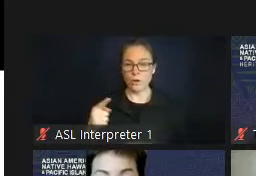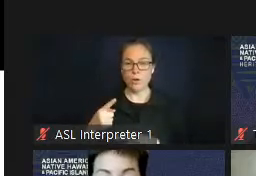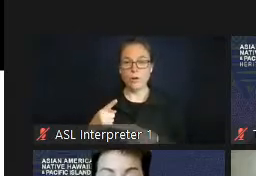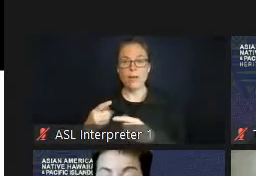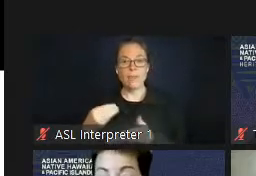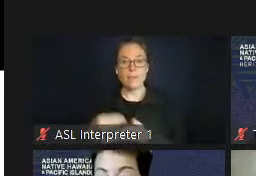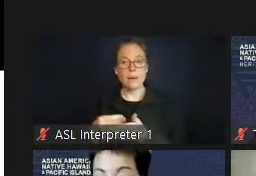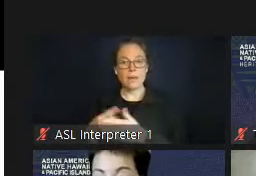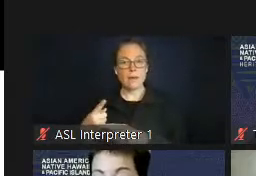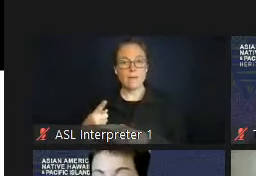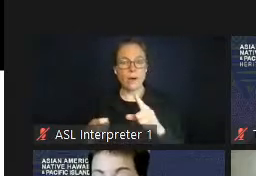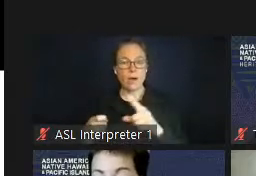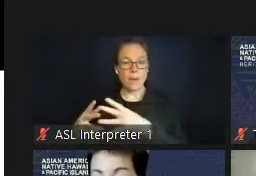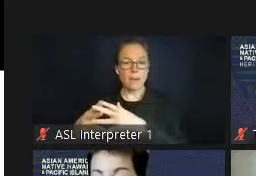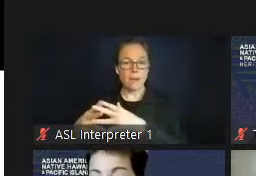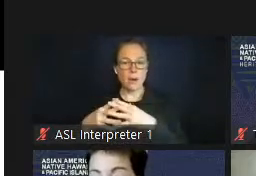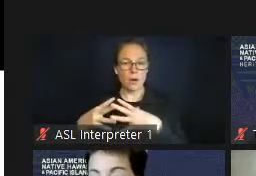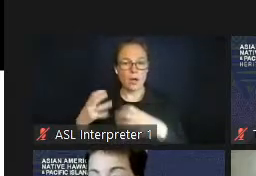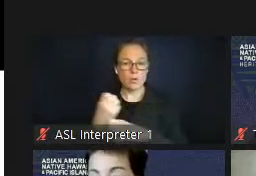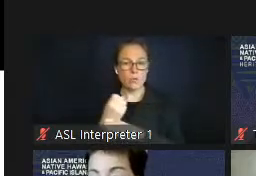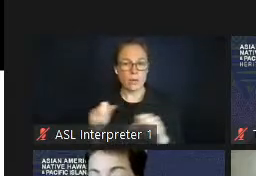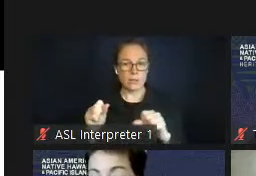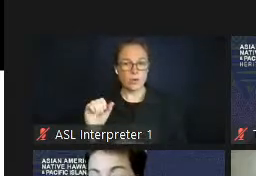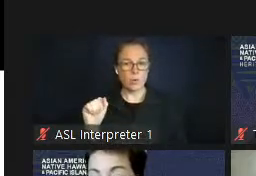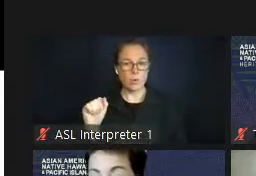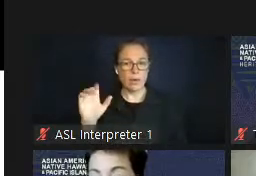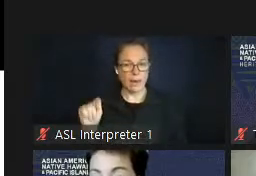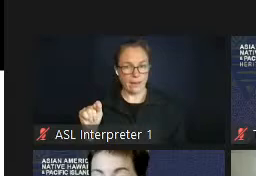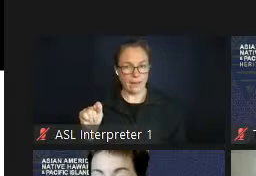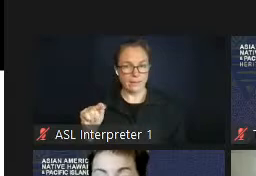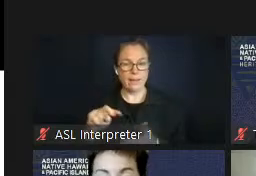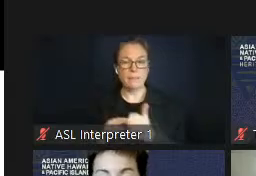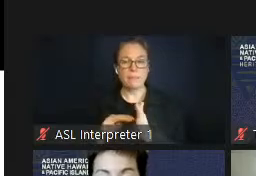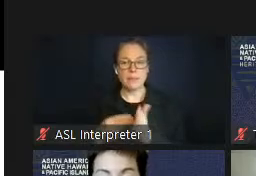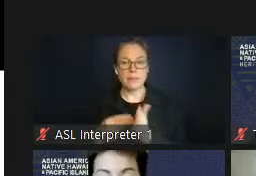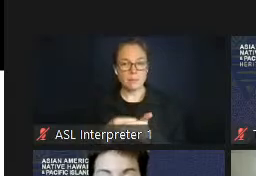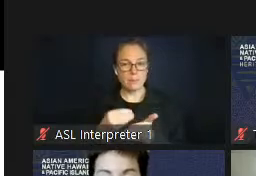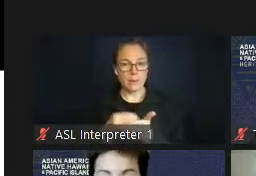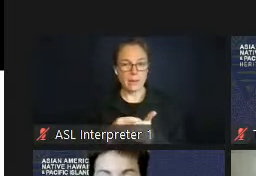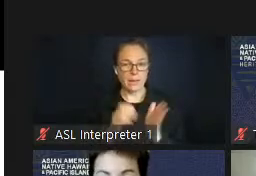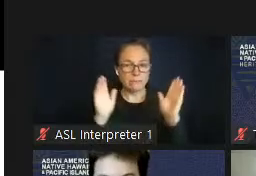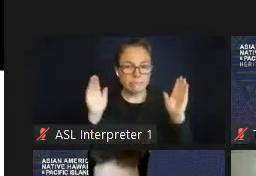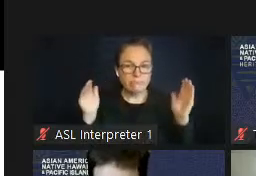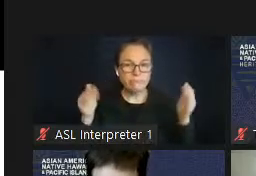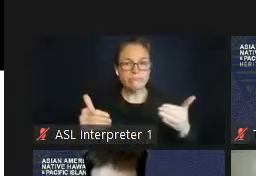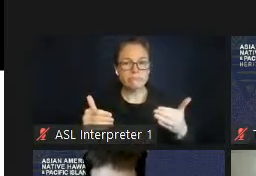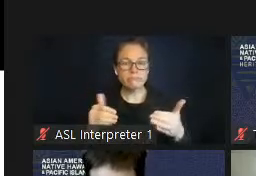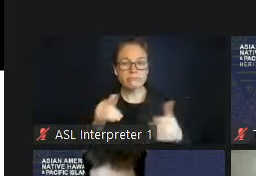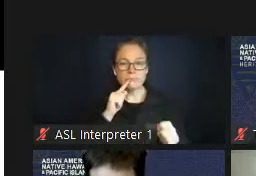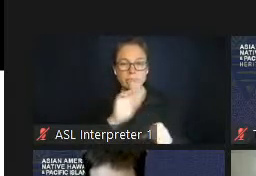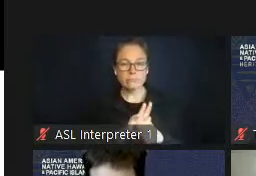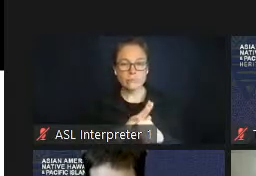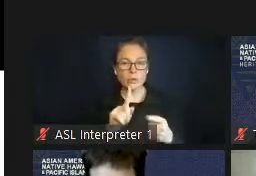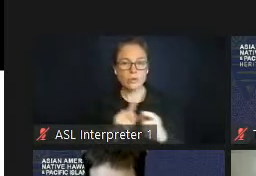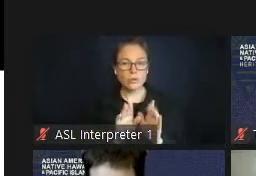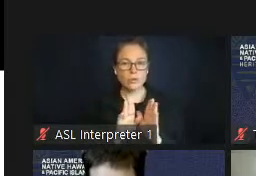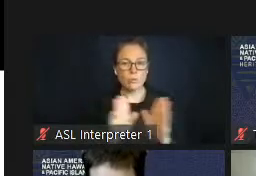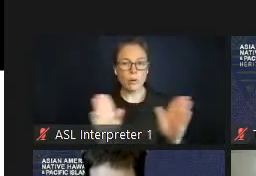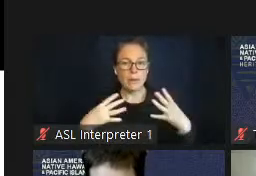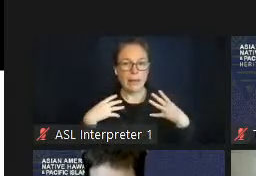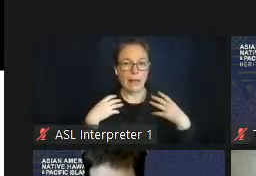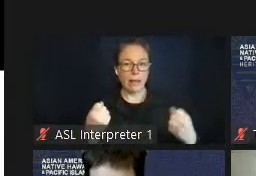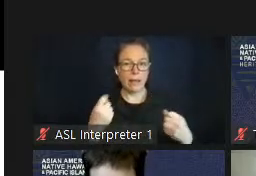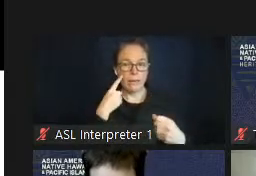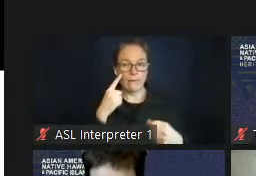Act. These investments include funds dedicated to public health for direct and mandated pandemic response,